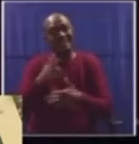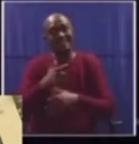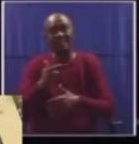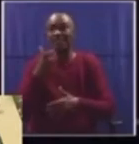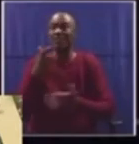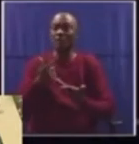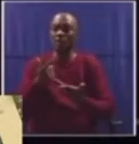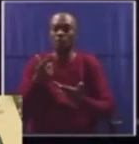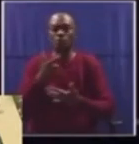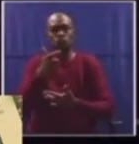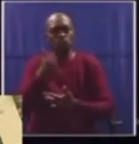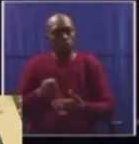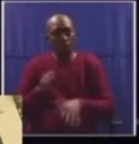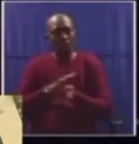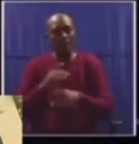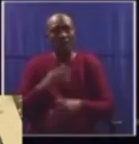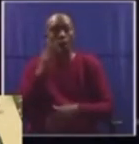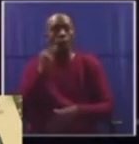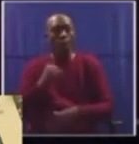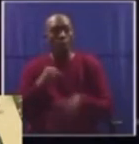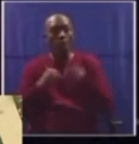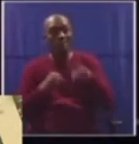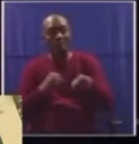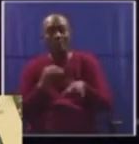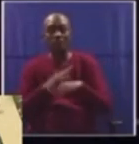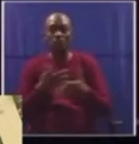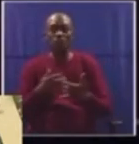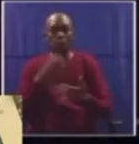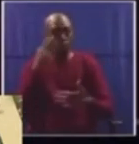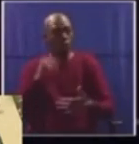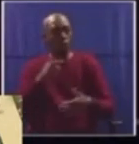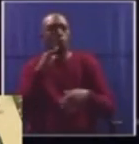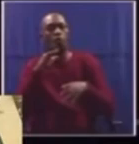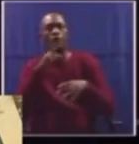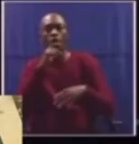state by ANC gorgons who owe their allegiance to fellows like